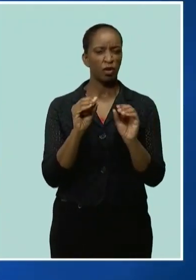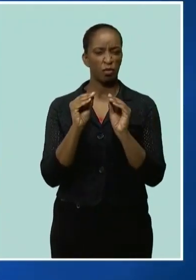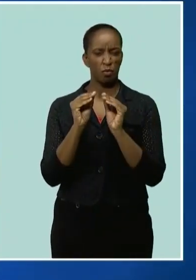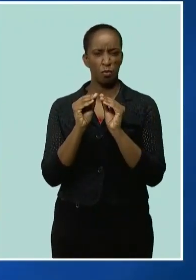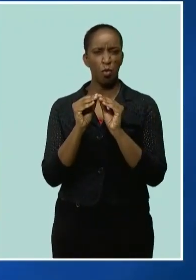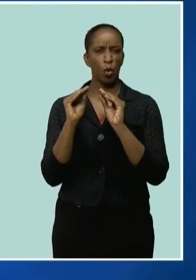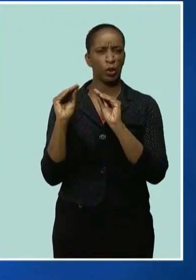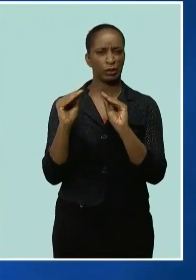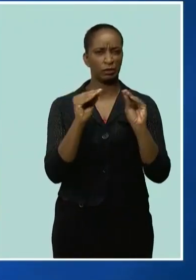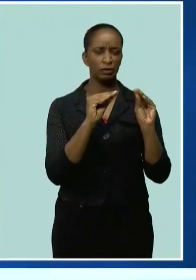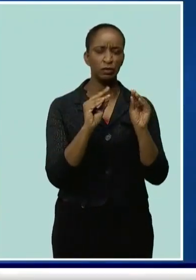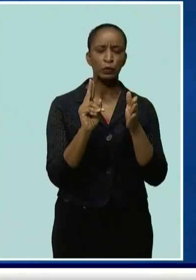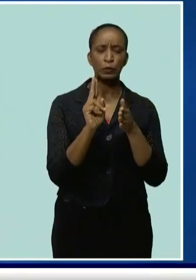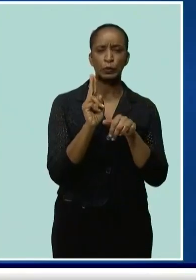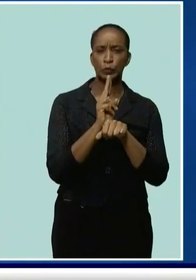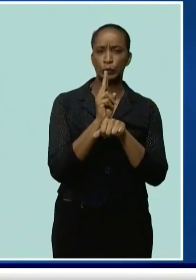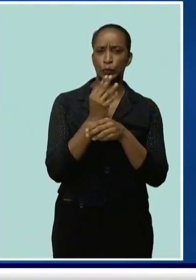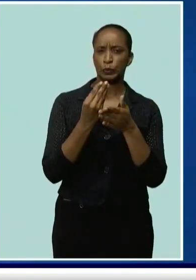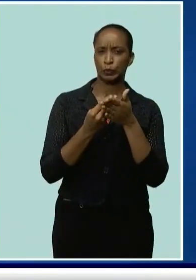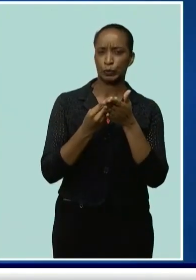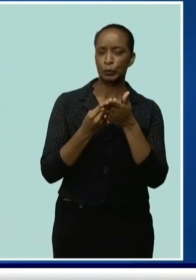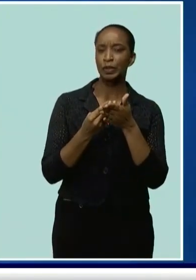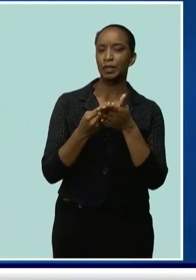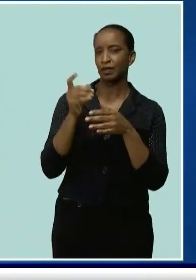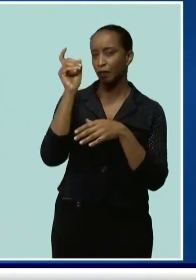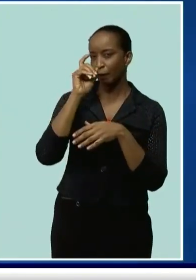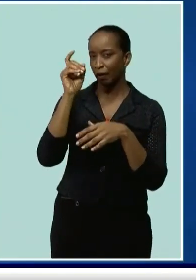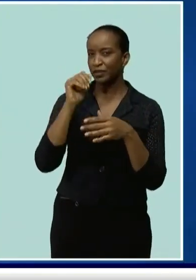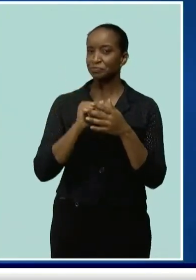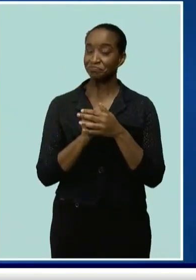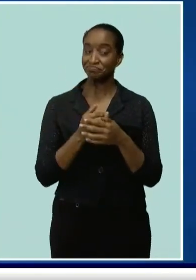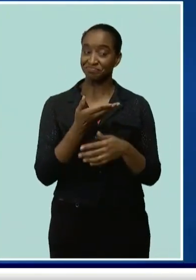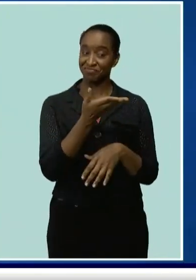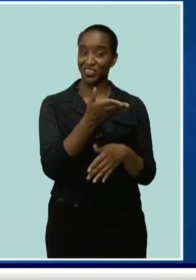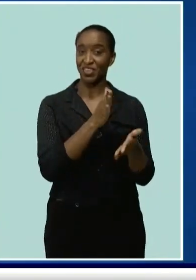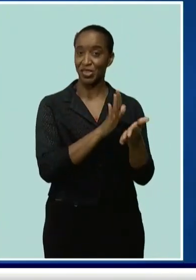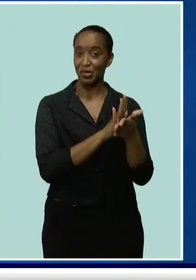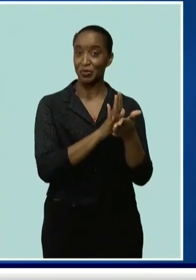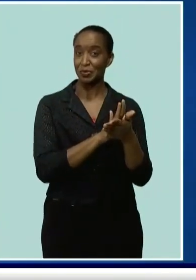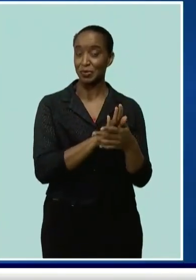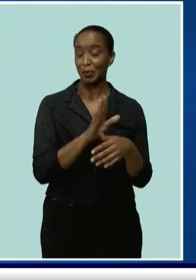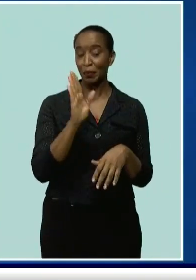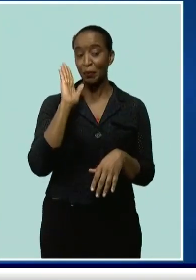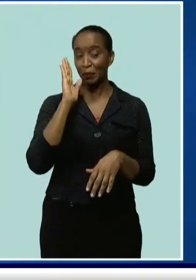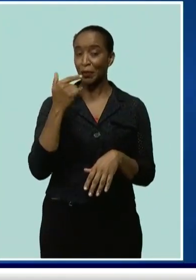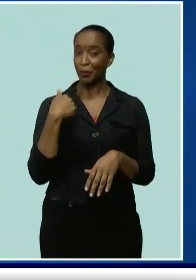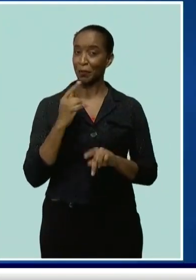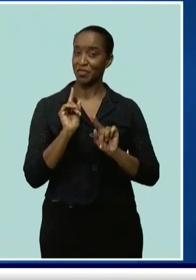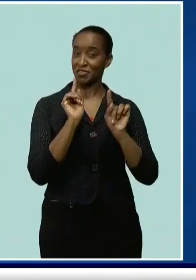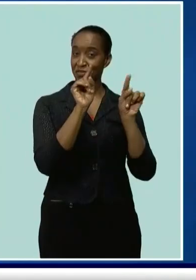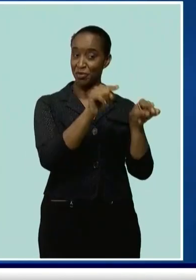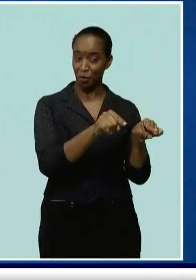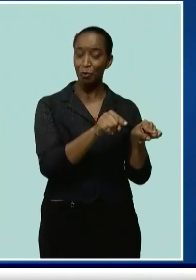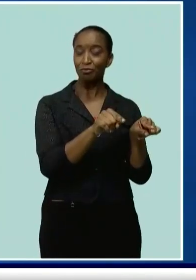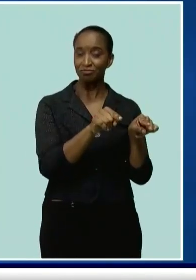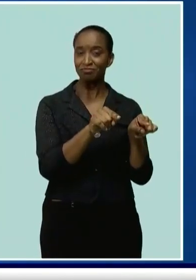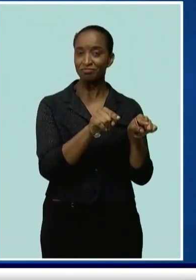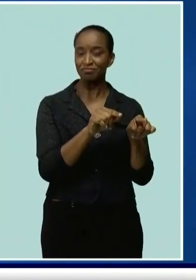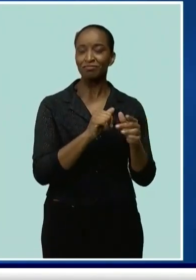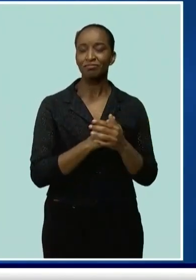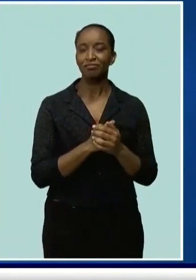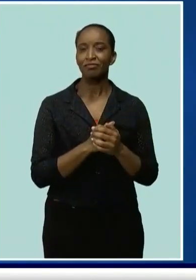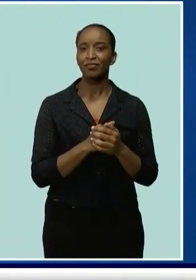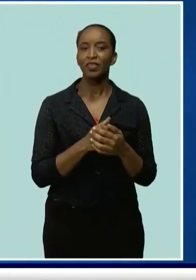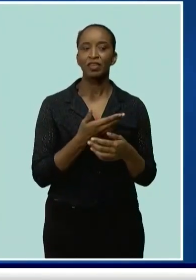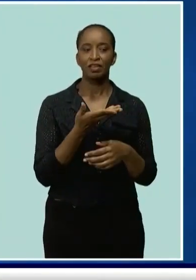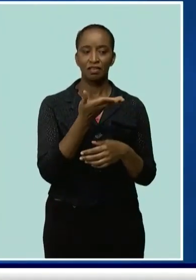I've already invited myself to share in February to talk to your group